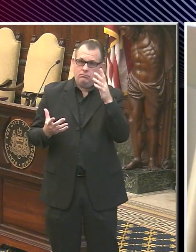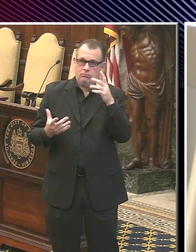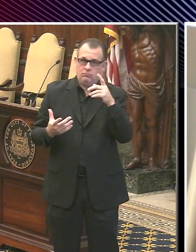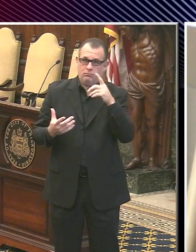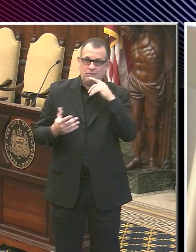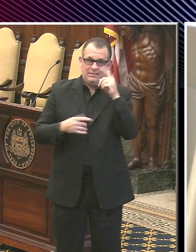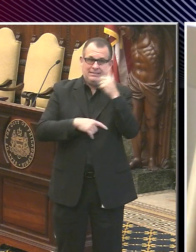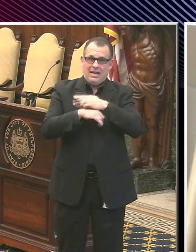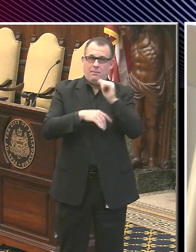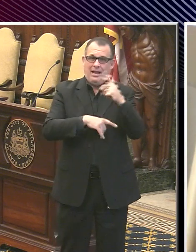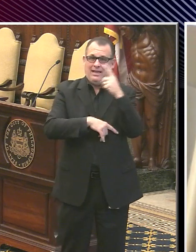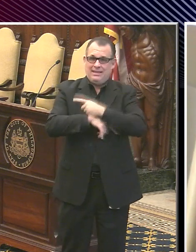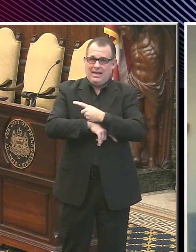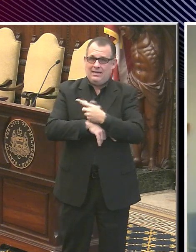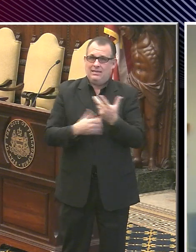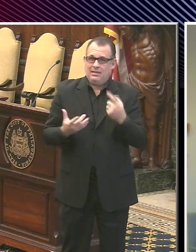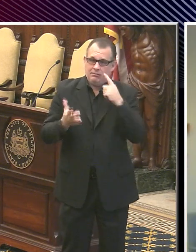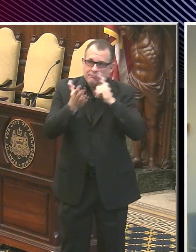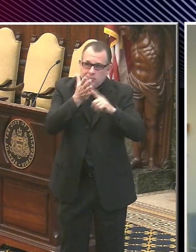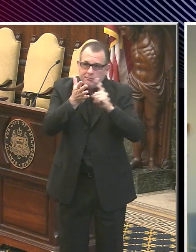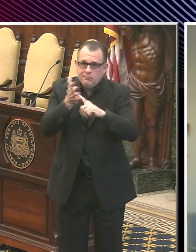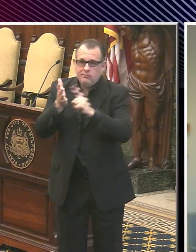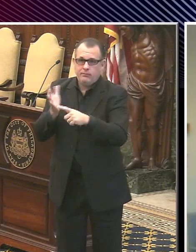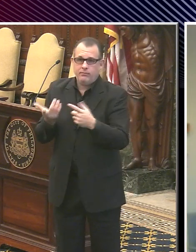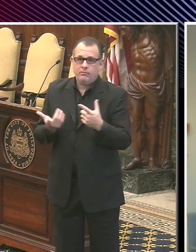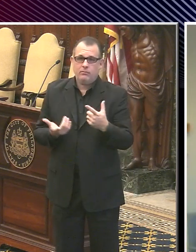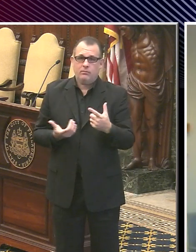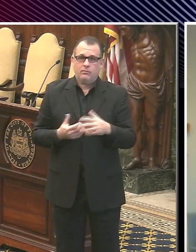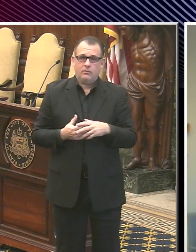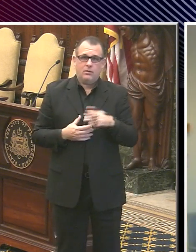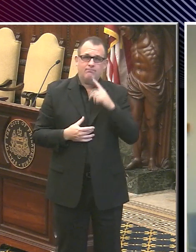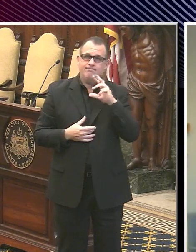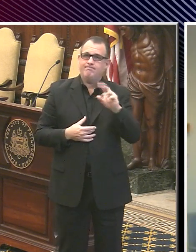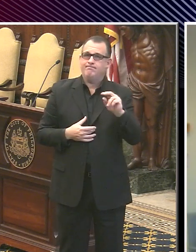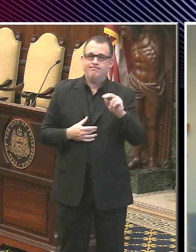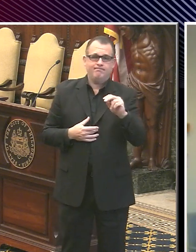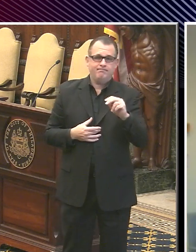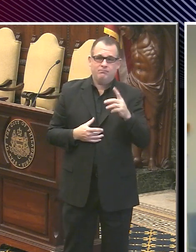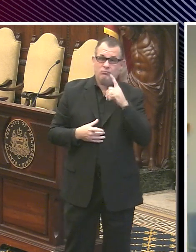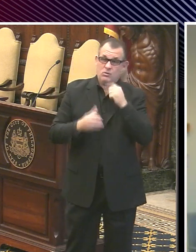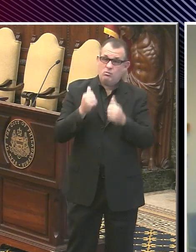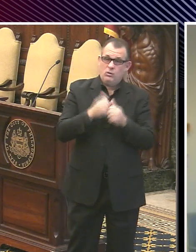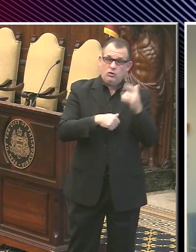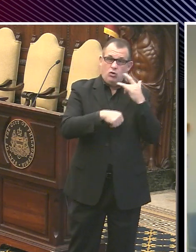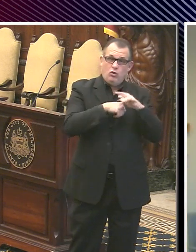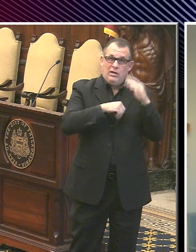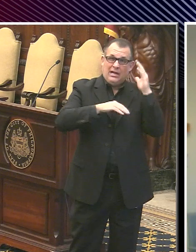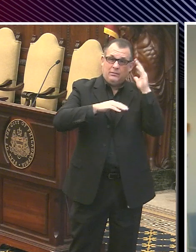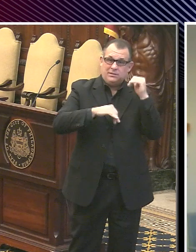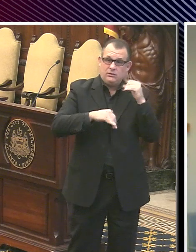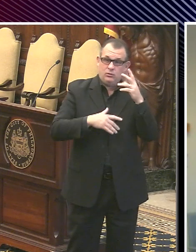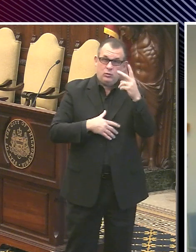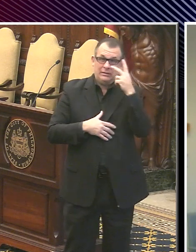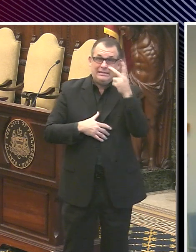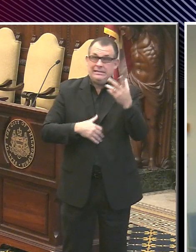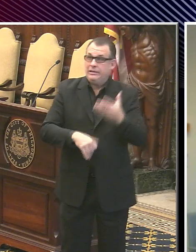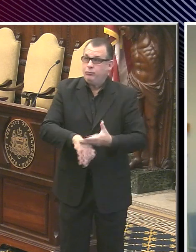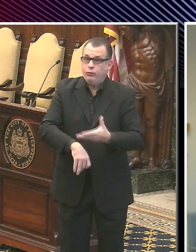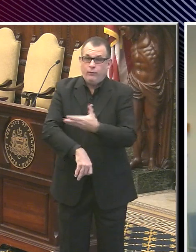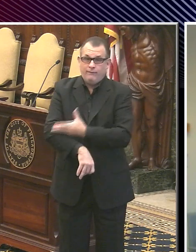like a date certain for that? No, and I could say that the earliest I would expect that we would see a benefit to this would be in 2